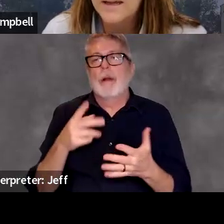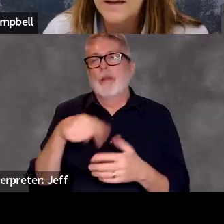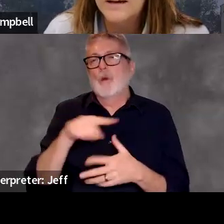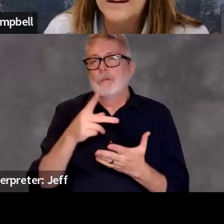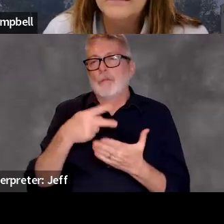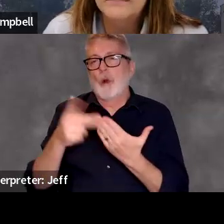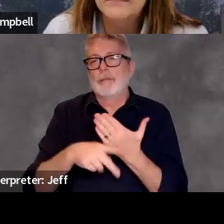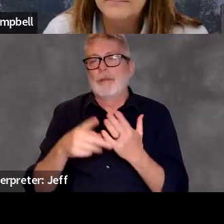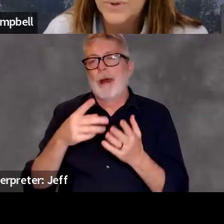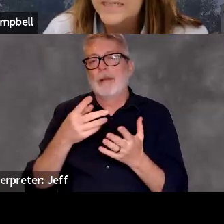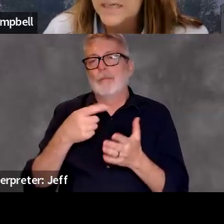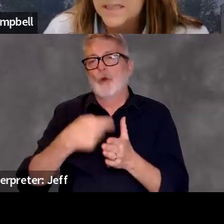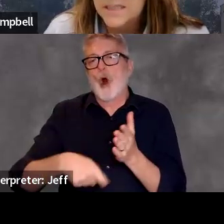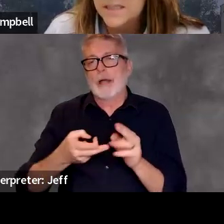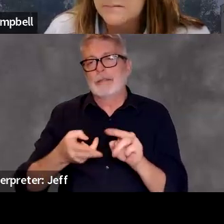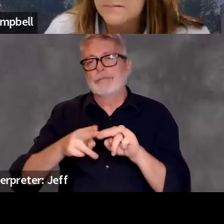year.